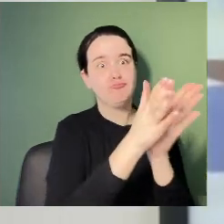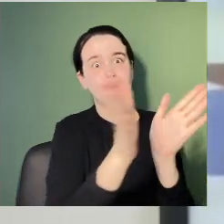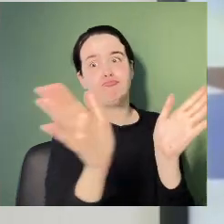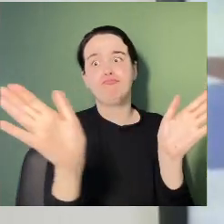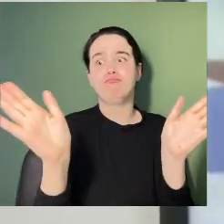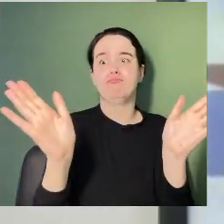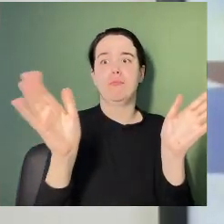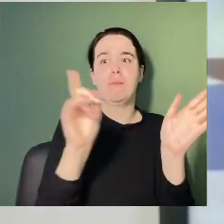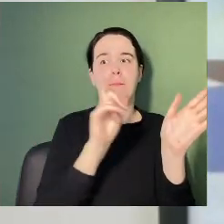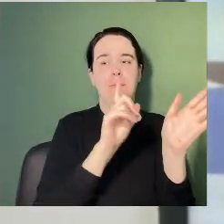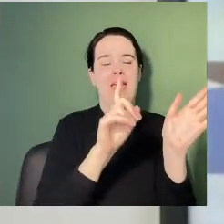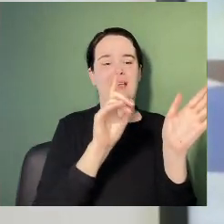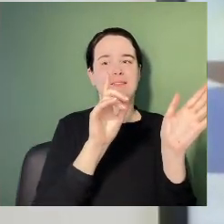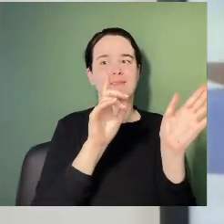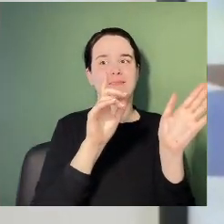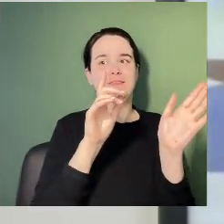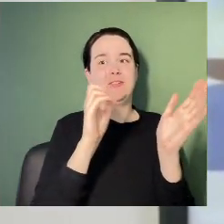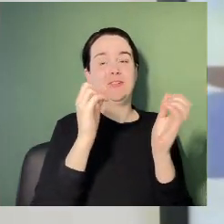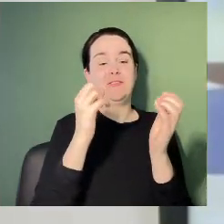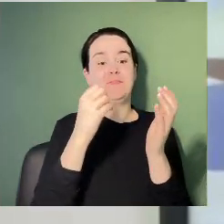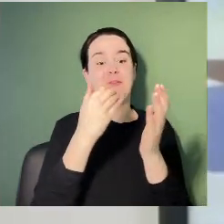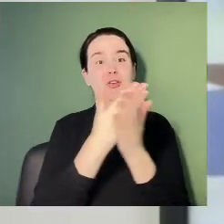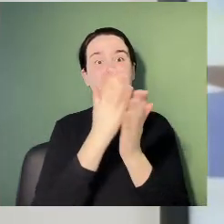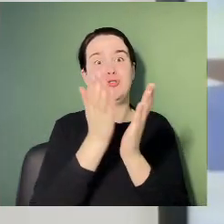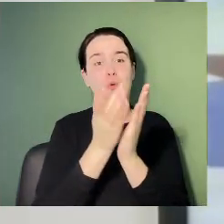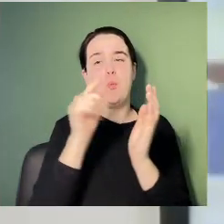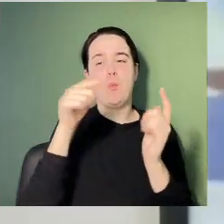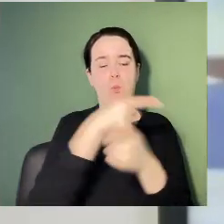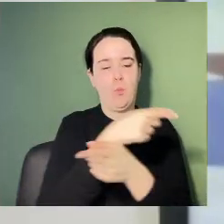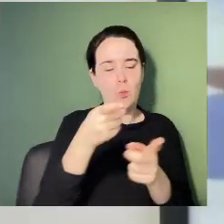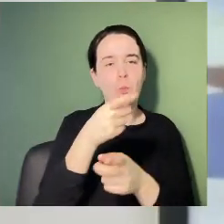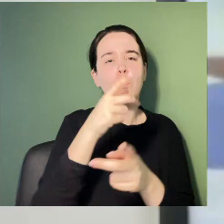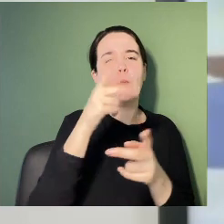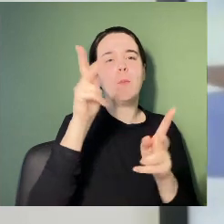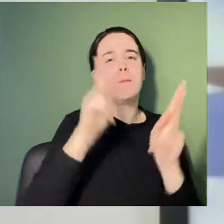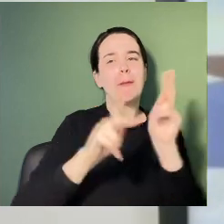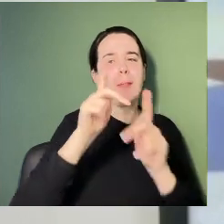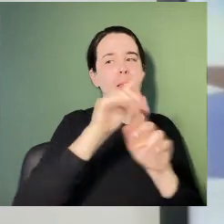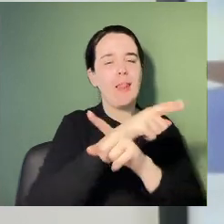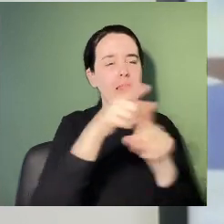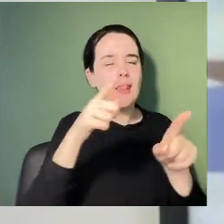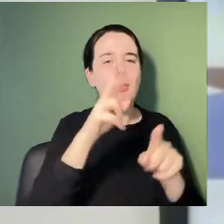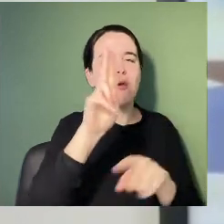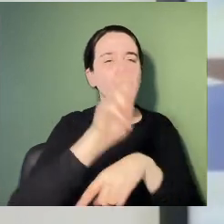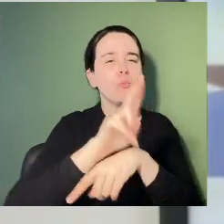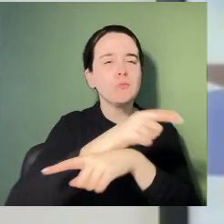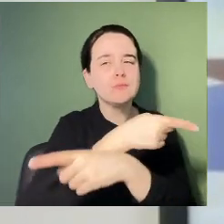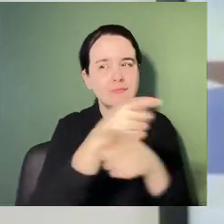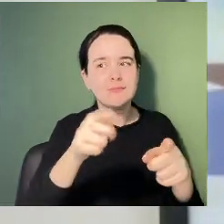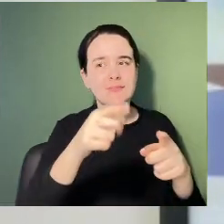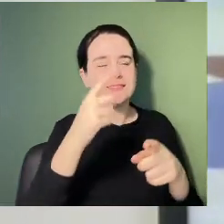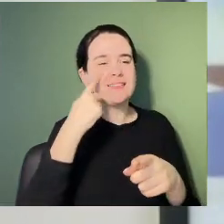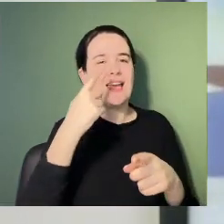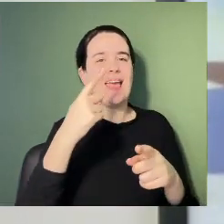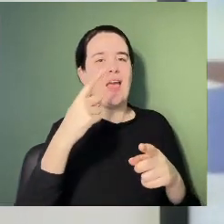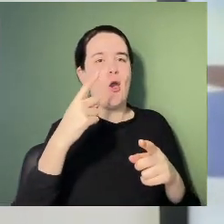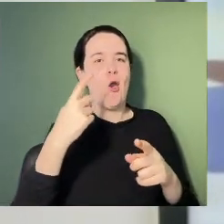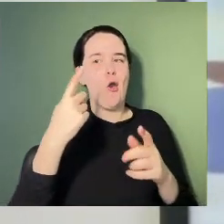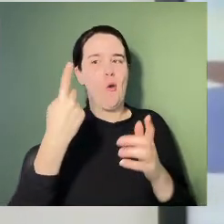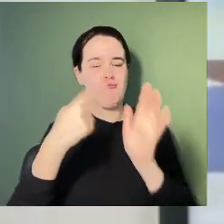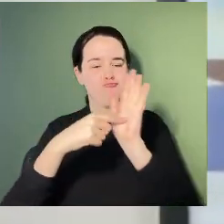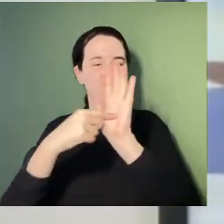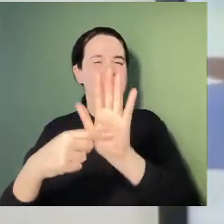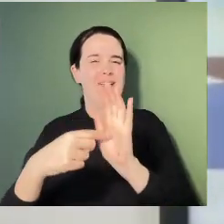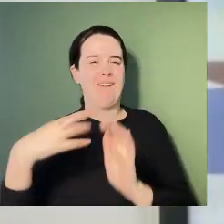but even outside of that, because it allows users to be able to see what their political